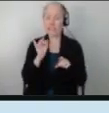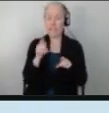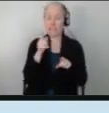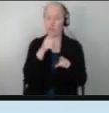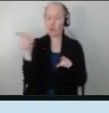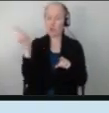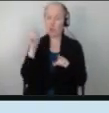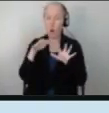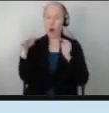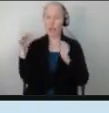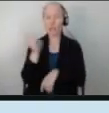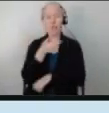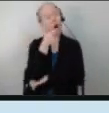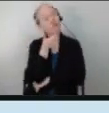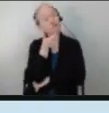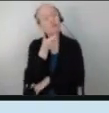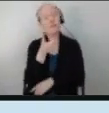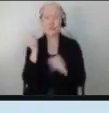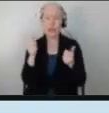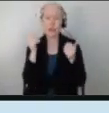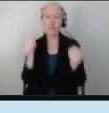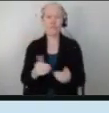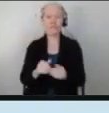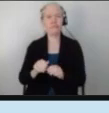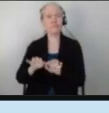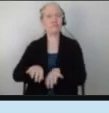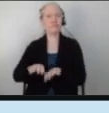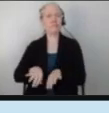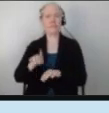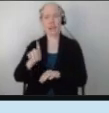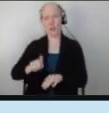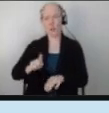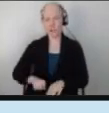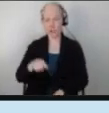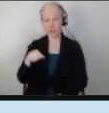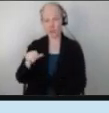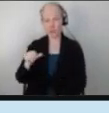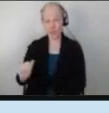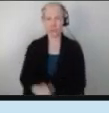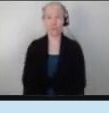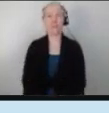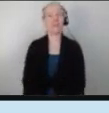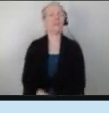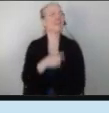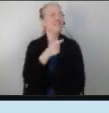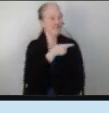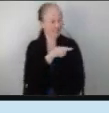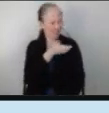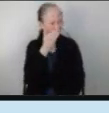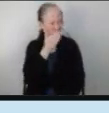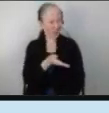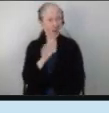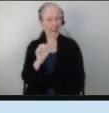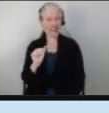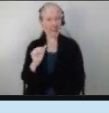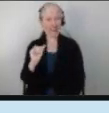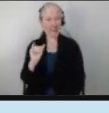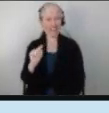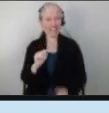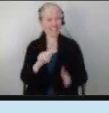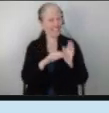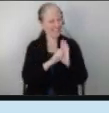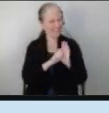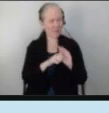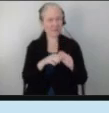questions in the panel. We'll start addressing them. I thought it was great that you used that AIT example, Michelle, because a